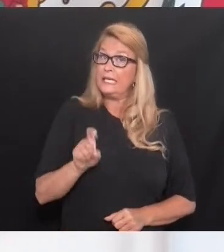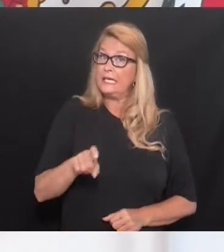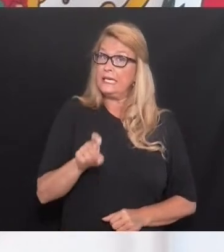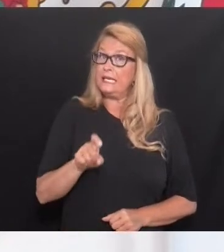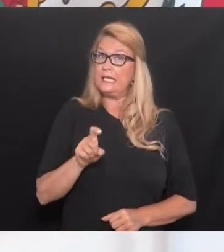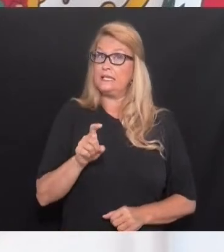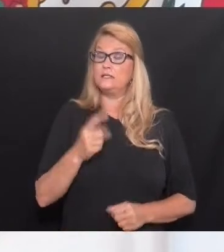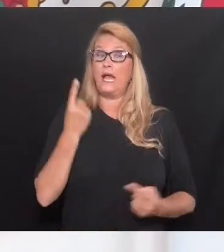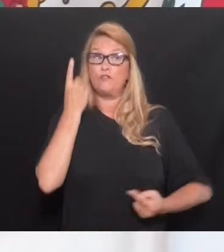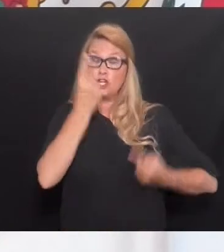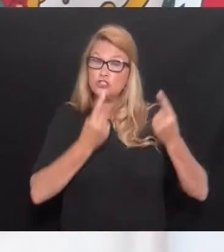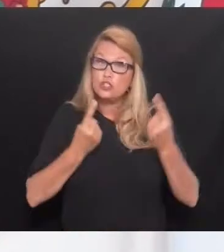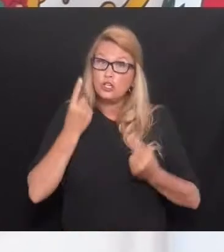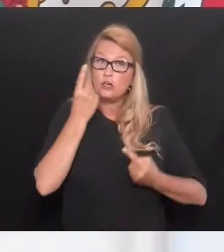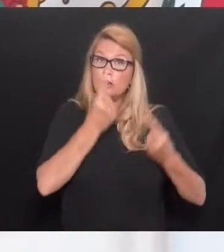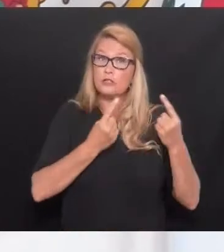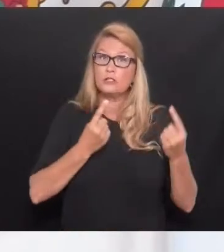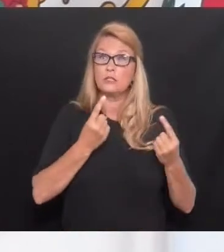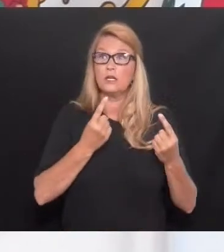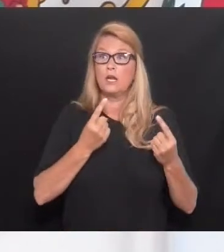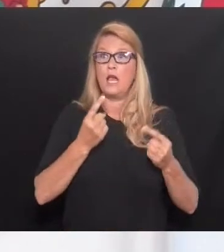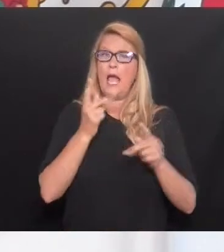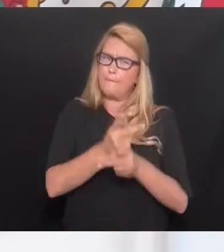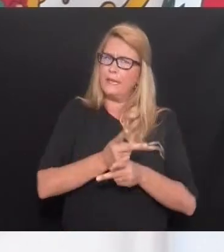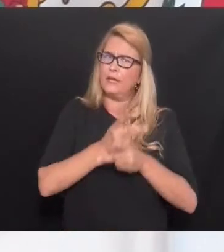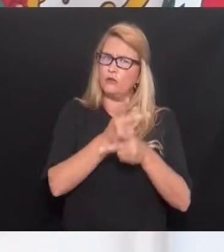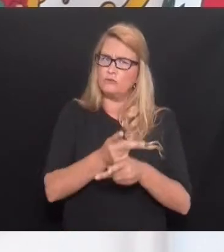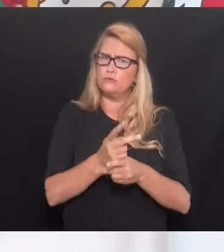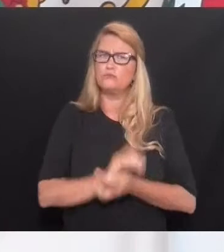be concerned and don't drop your guard.